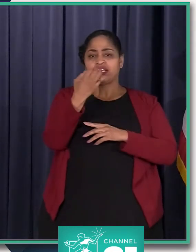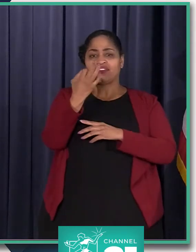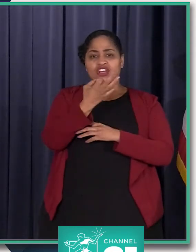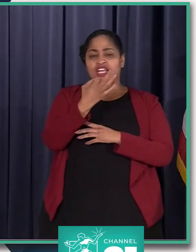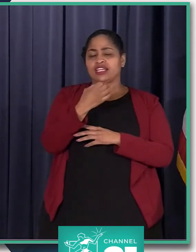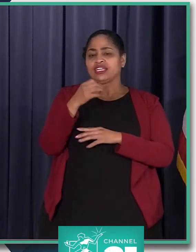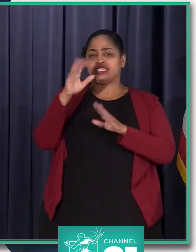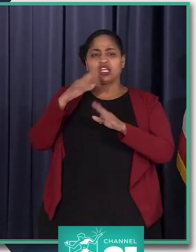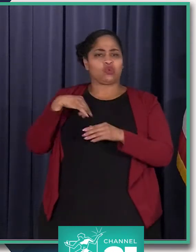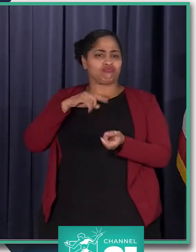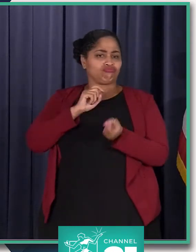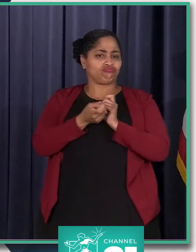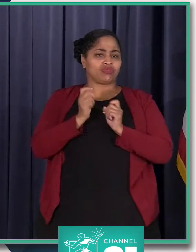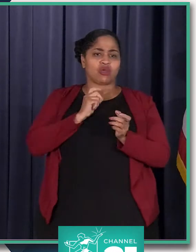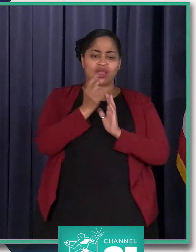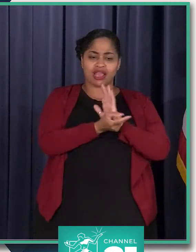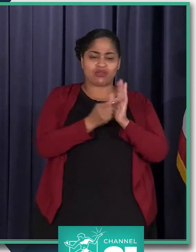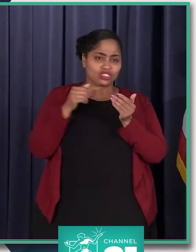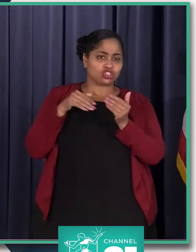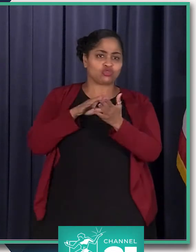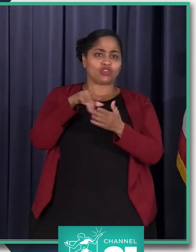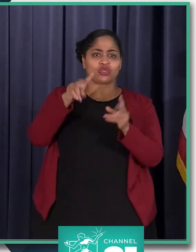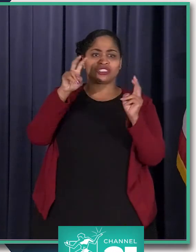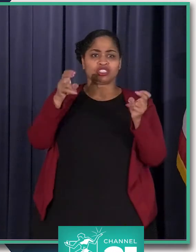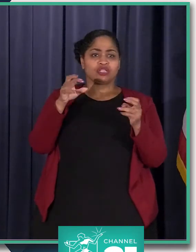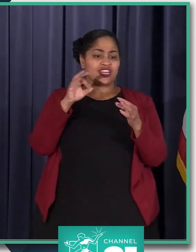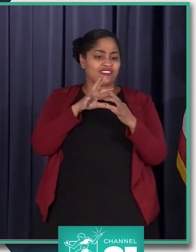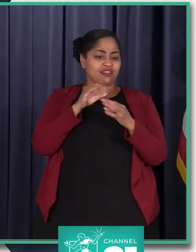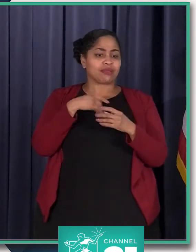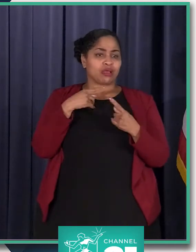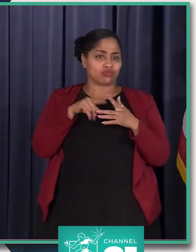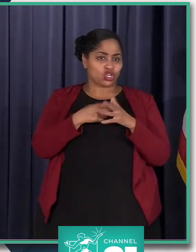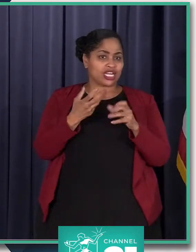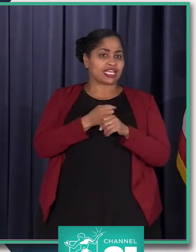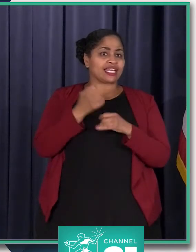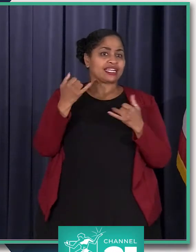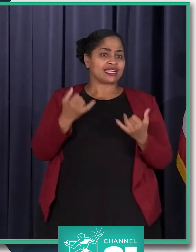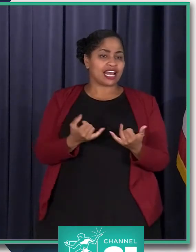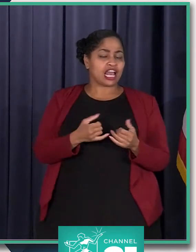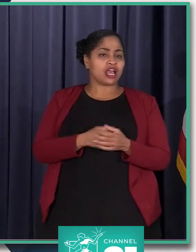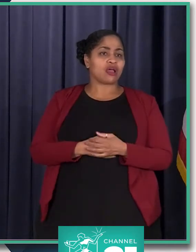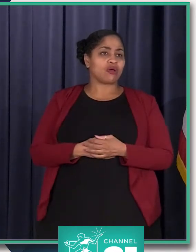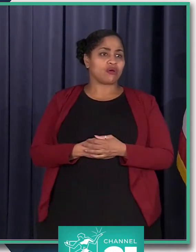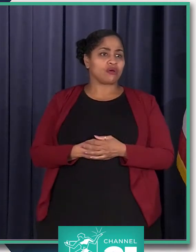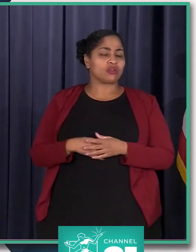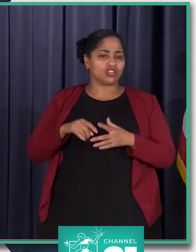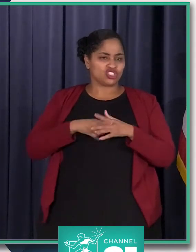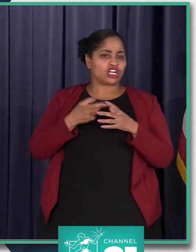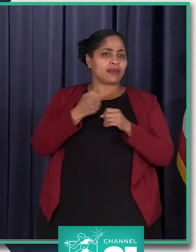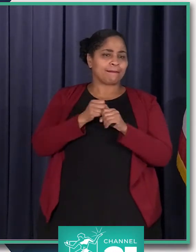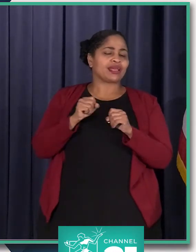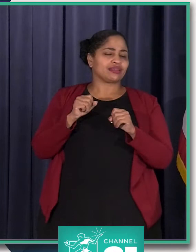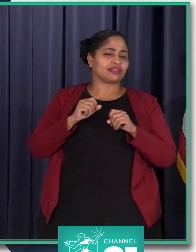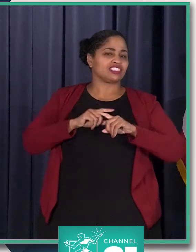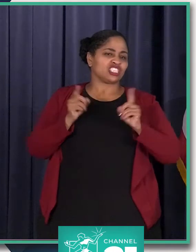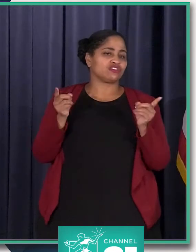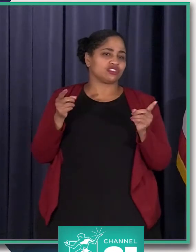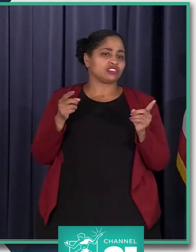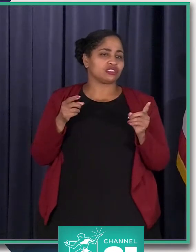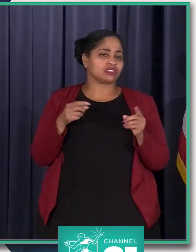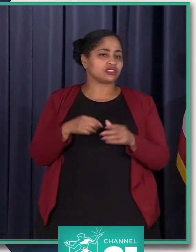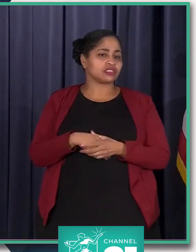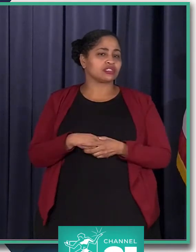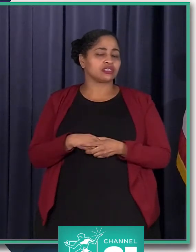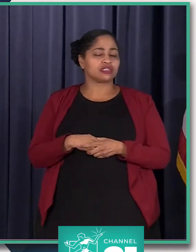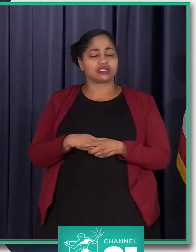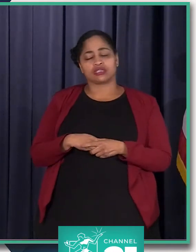adjusted our hours to address it. And then, frankly, the feedback I'm starting to get now is that we're starting to make a dent in the work.